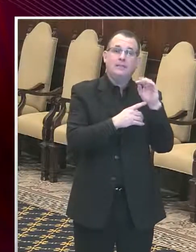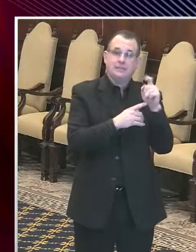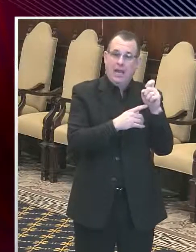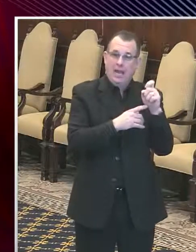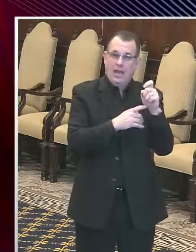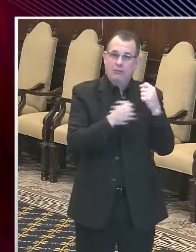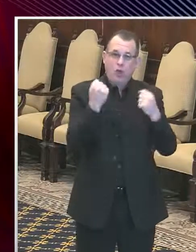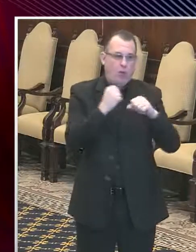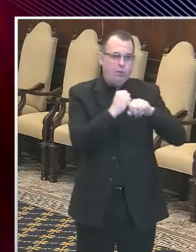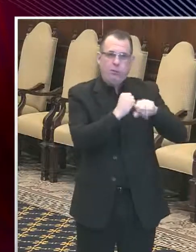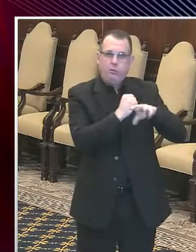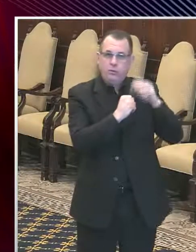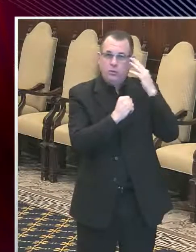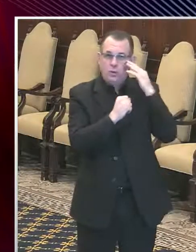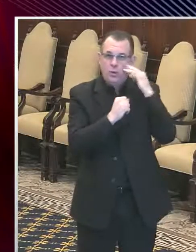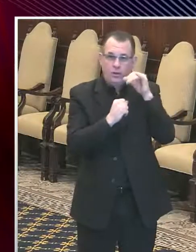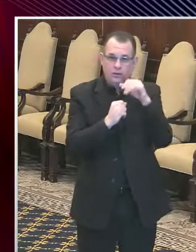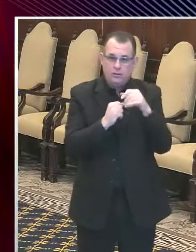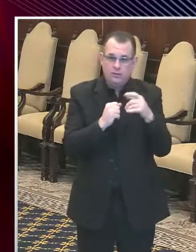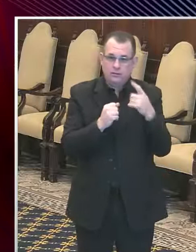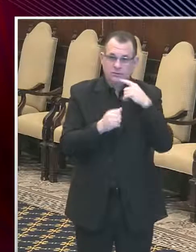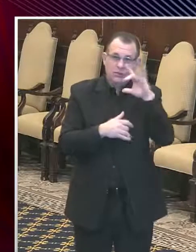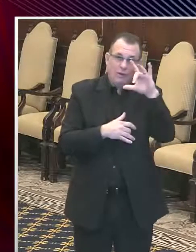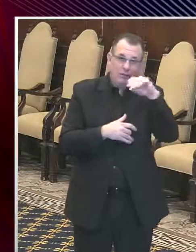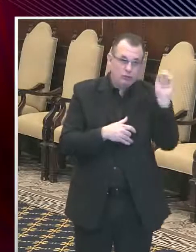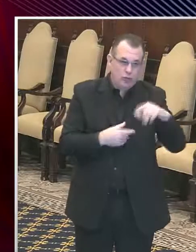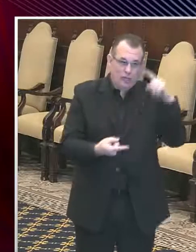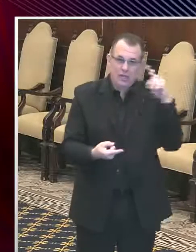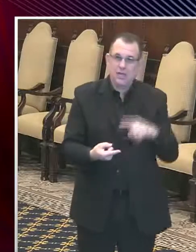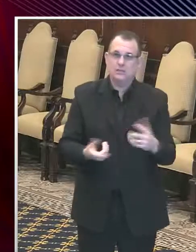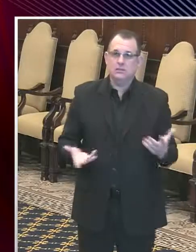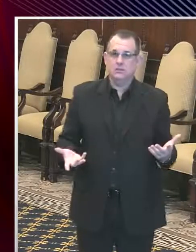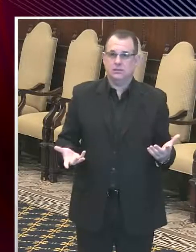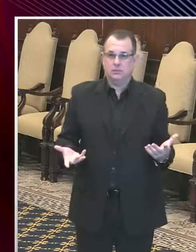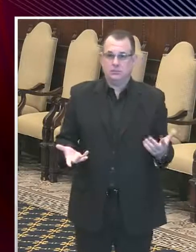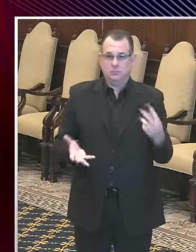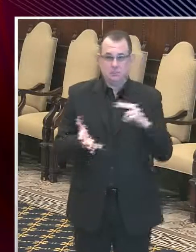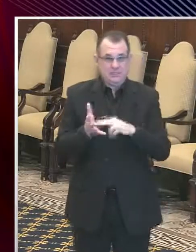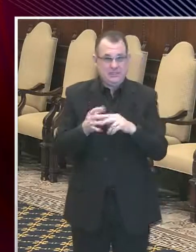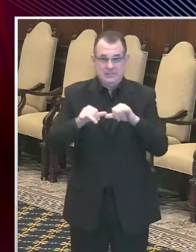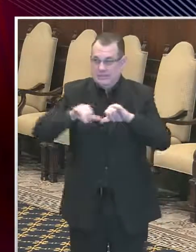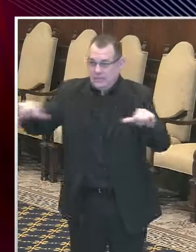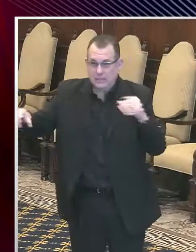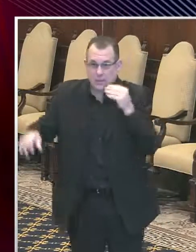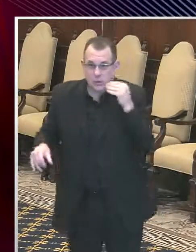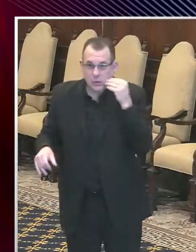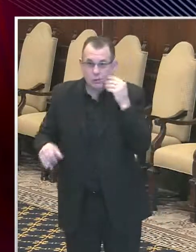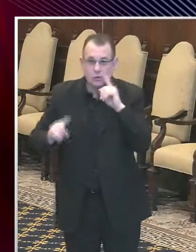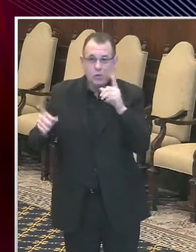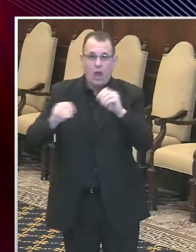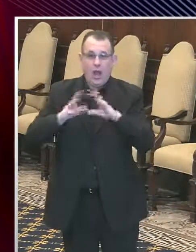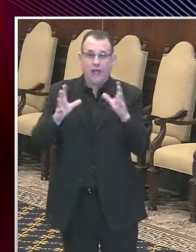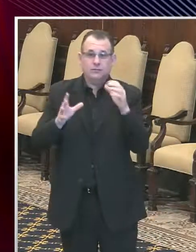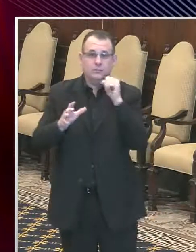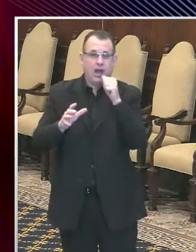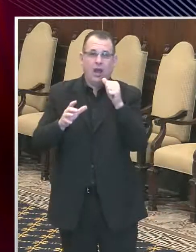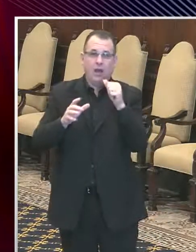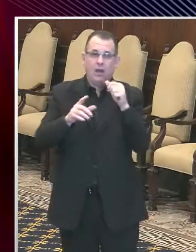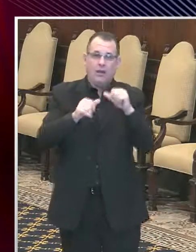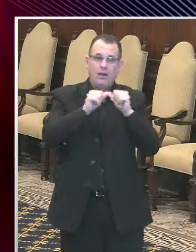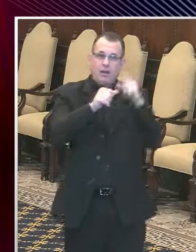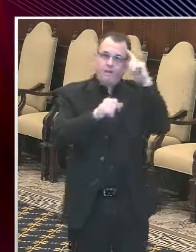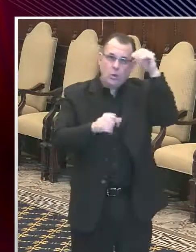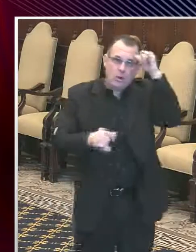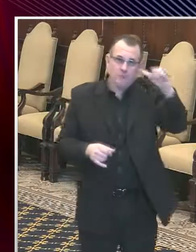25%. So that means that the stay-at-home order, which is not something we can continue forever, but it has benefited us with healthier